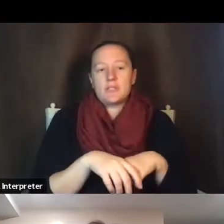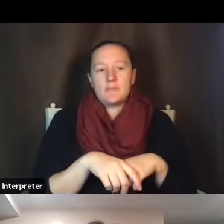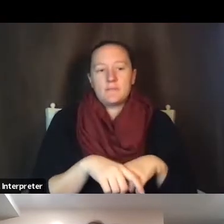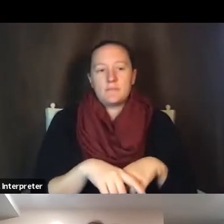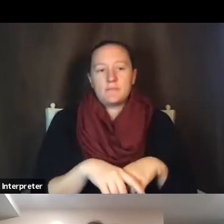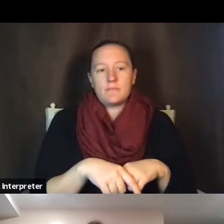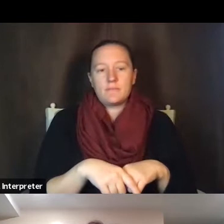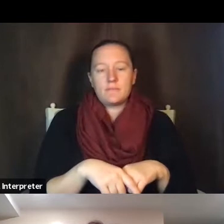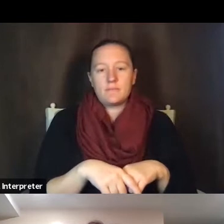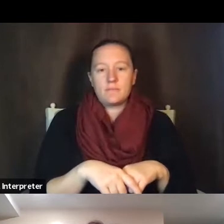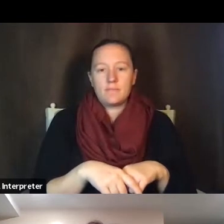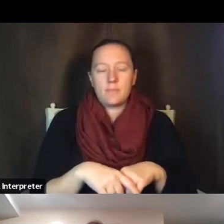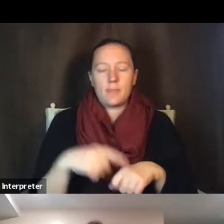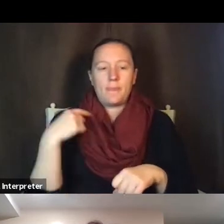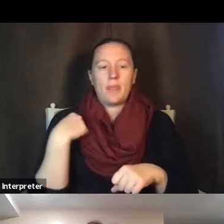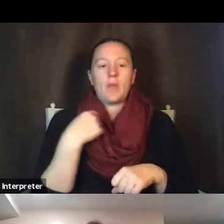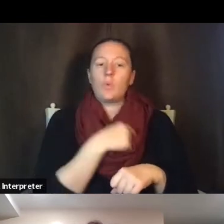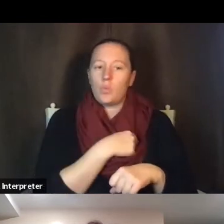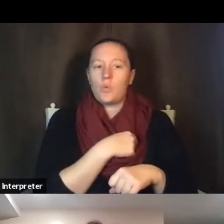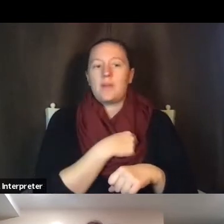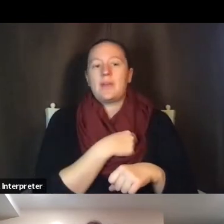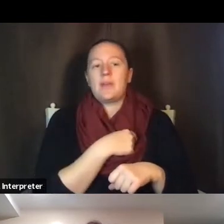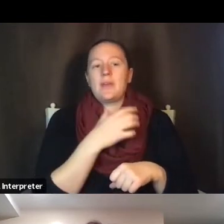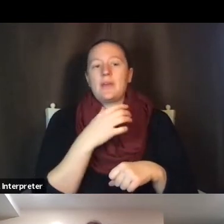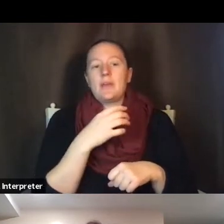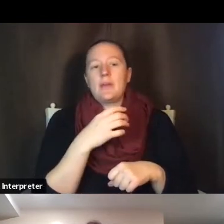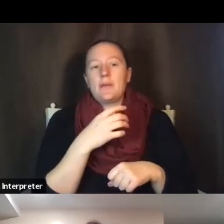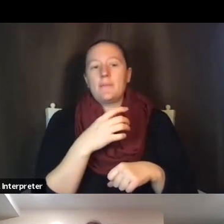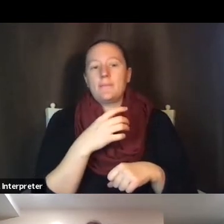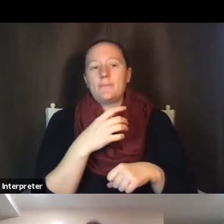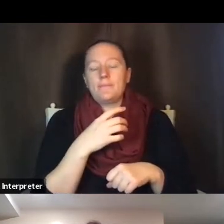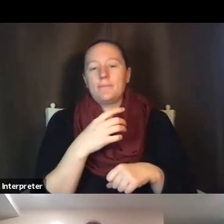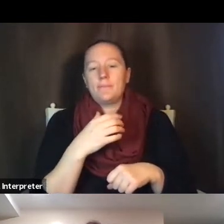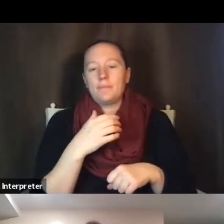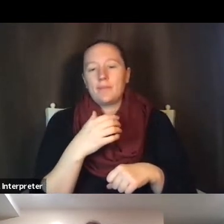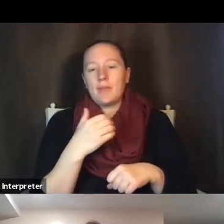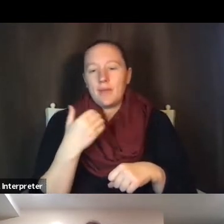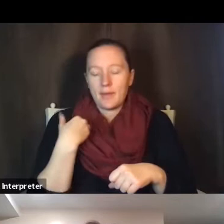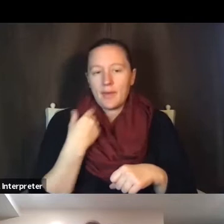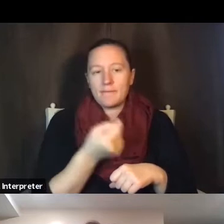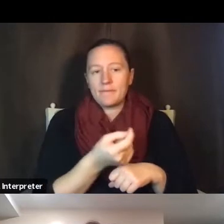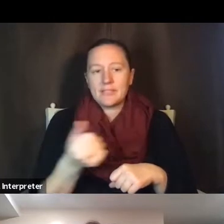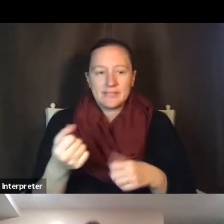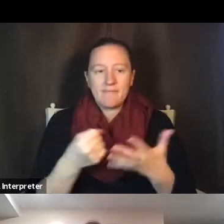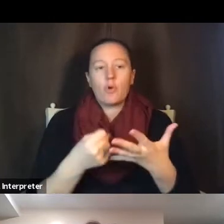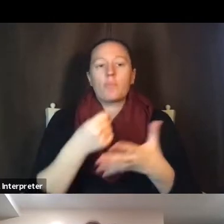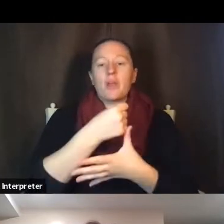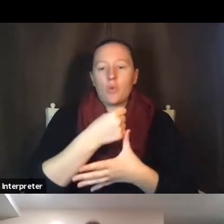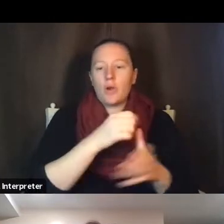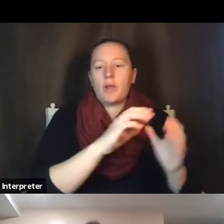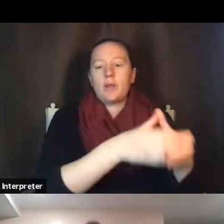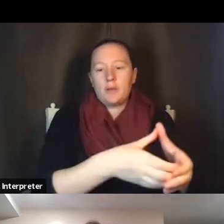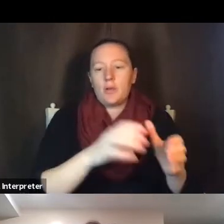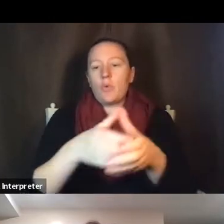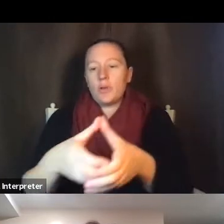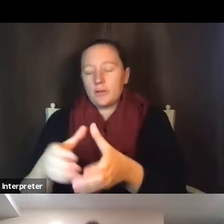we looked at a number of priority populations. I'm going to show you those here in a minute. Each